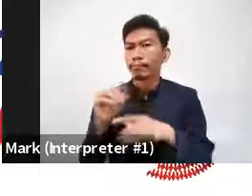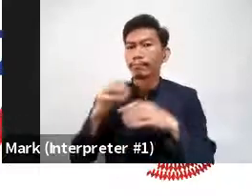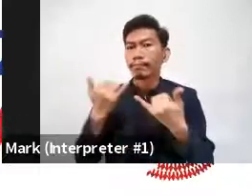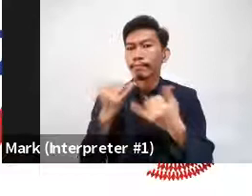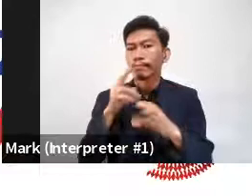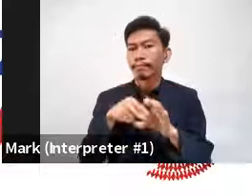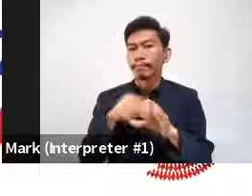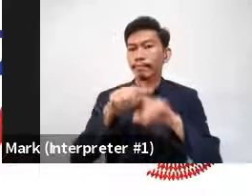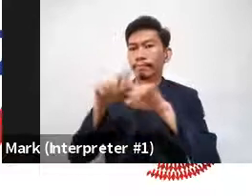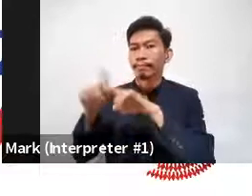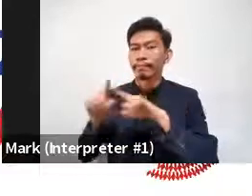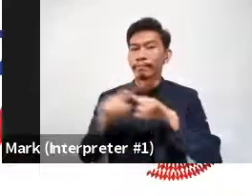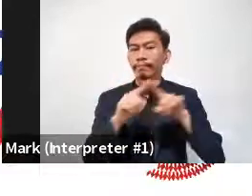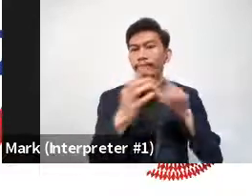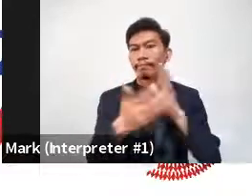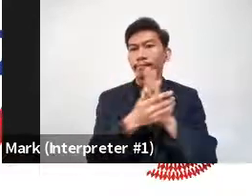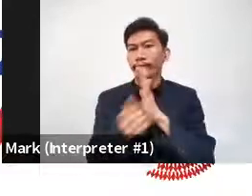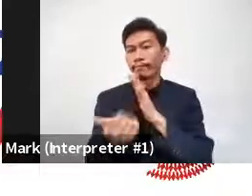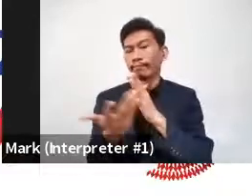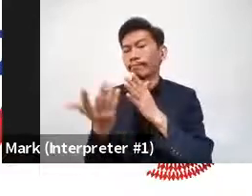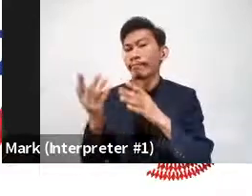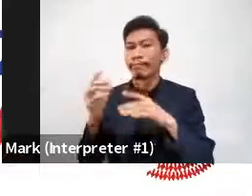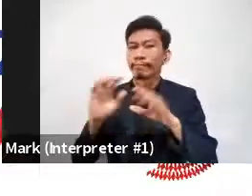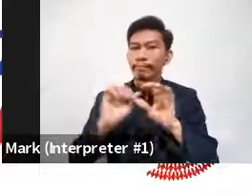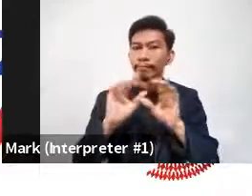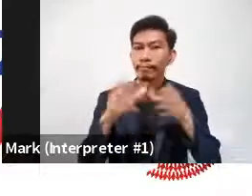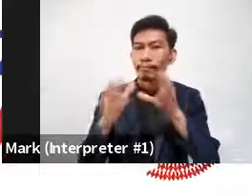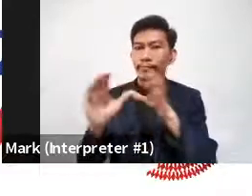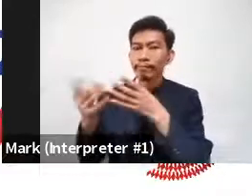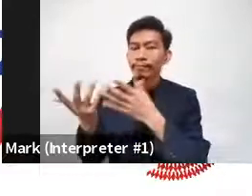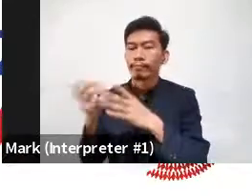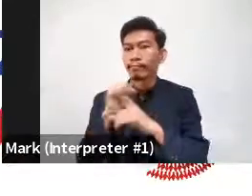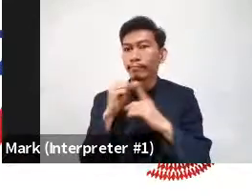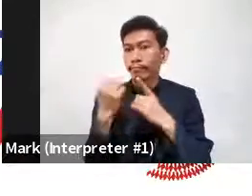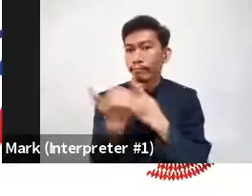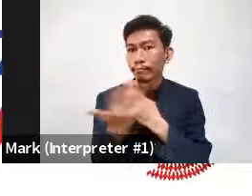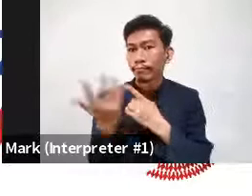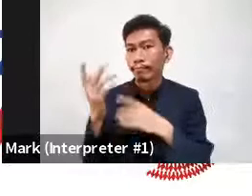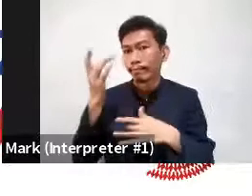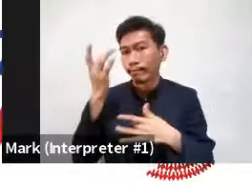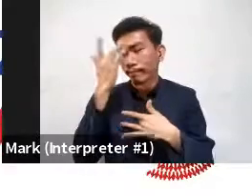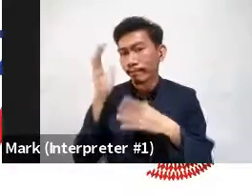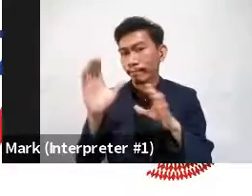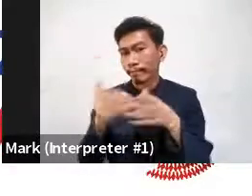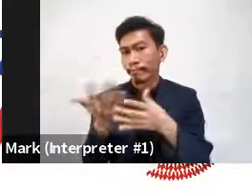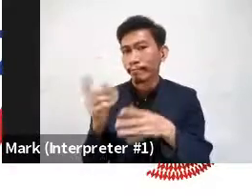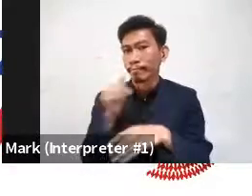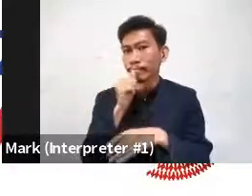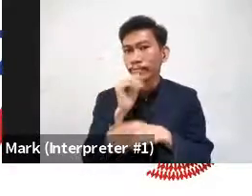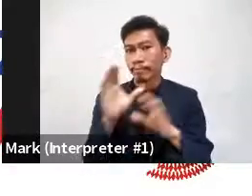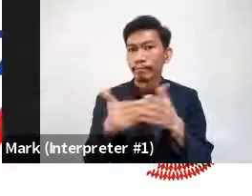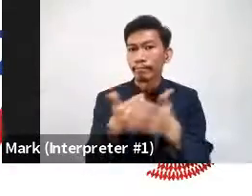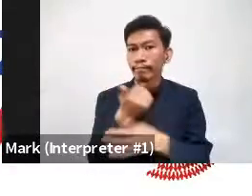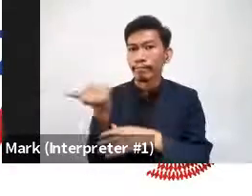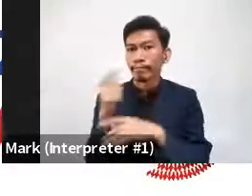agencies, academic institutions, civil society organizations, patient groups, the private sector, and other stakeholders to discuss the